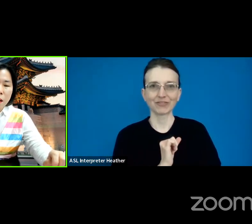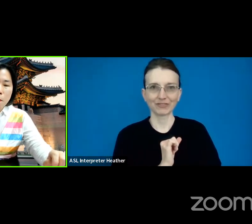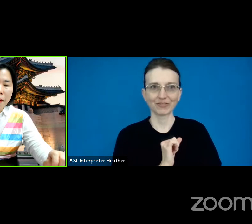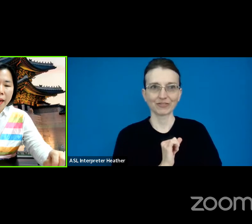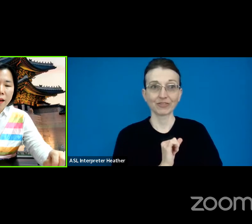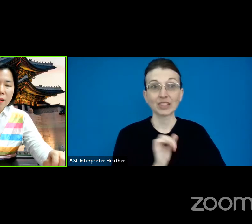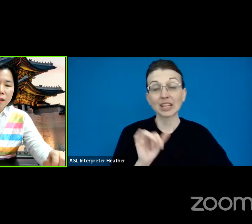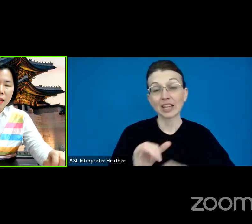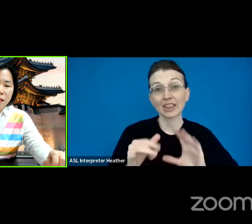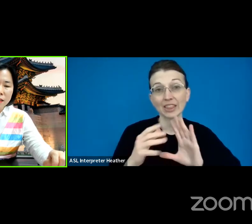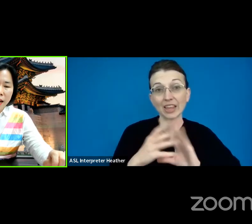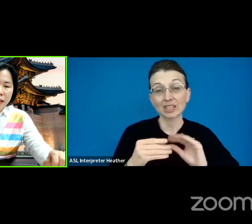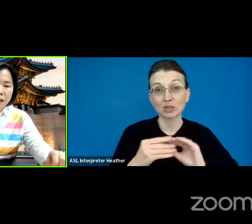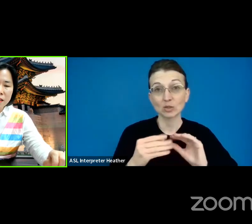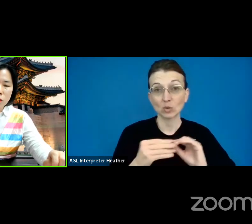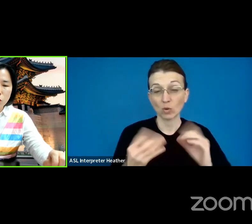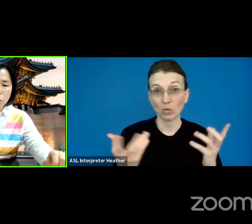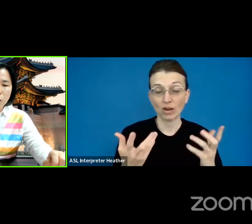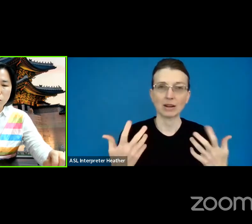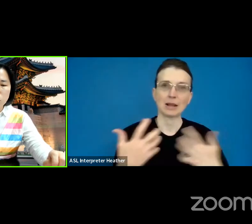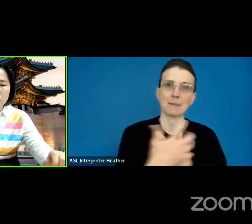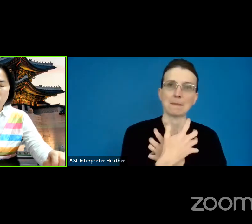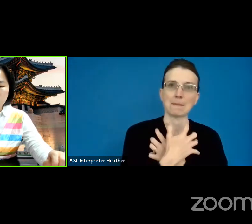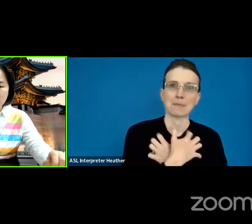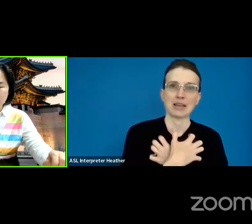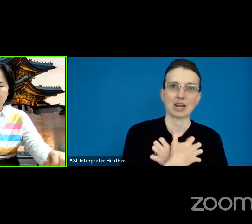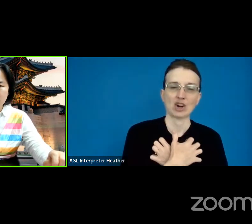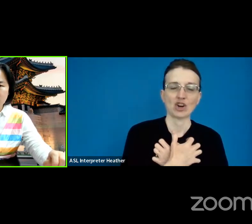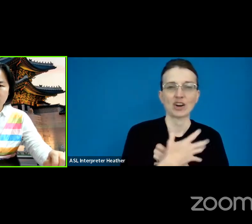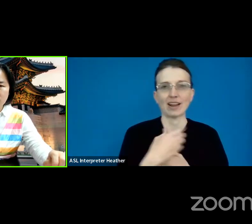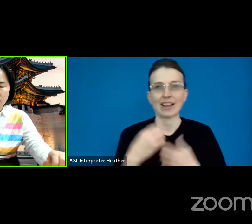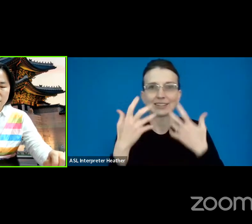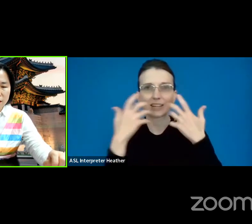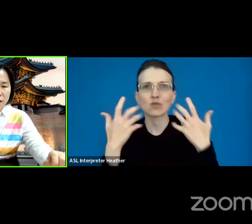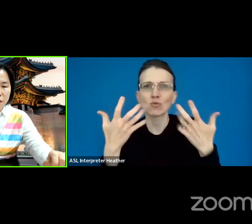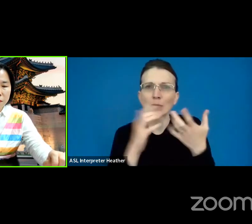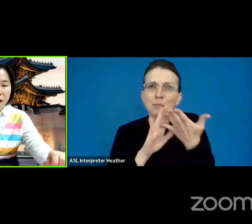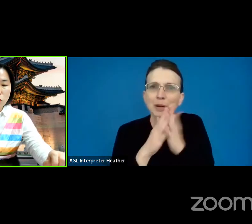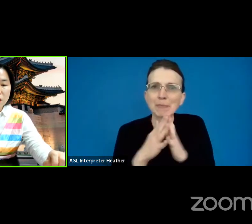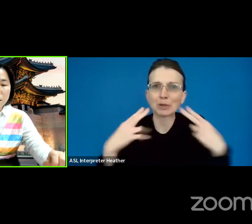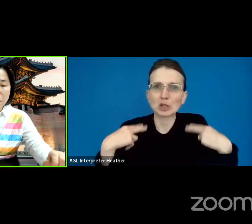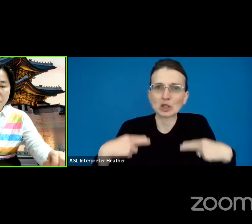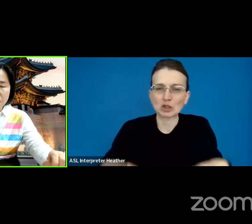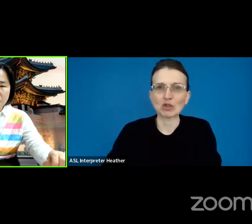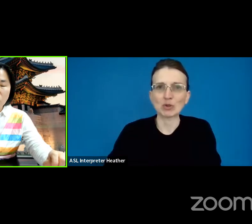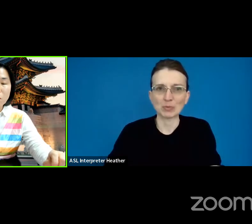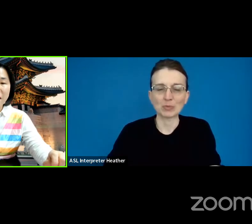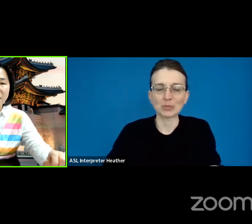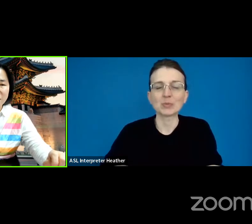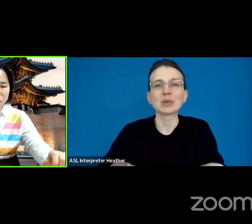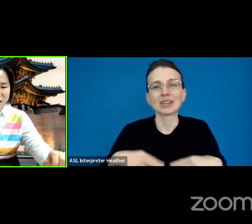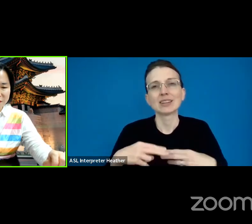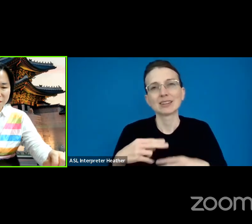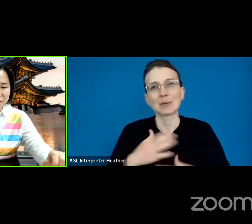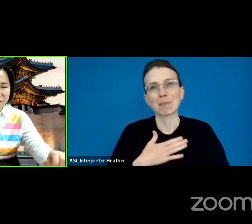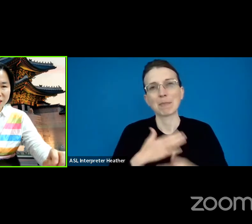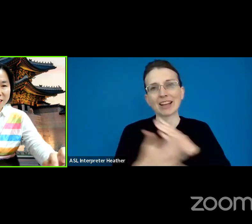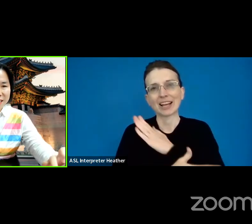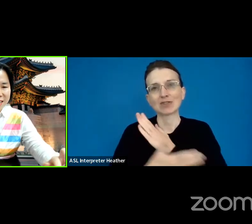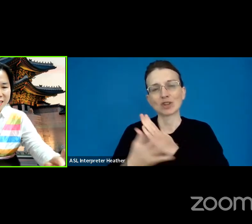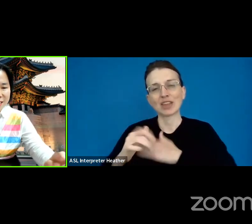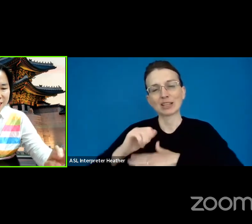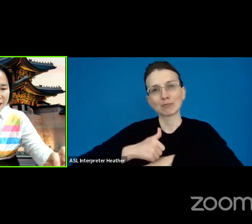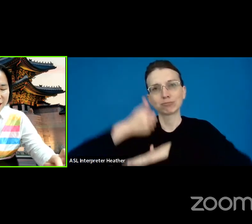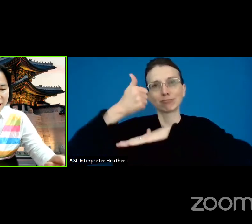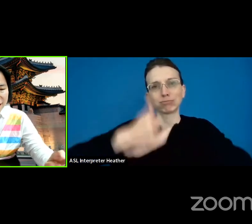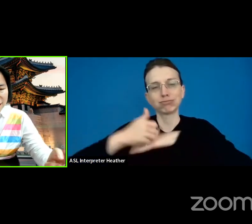a bear and a tiger who want to be human, the founding myth of my country. Here